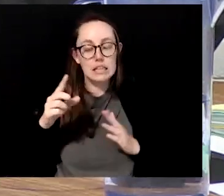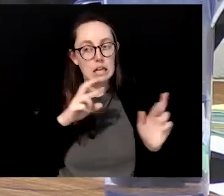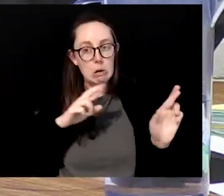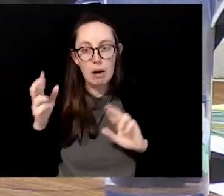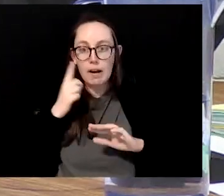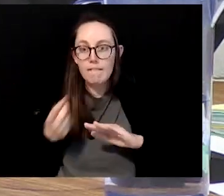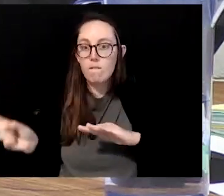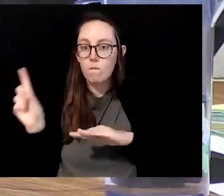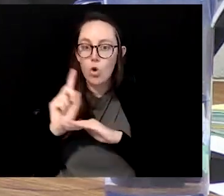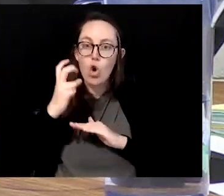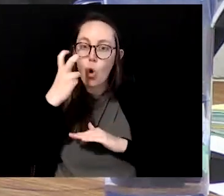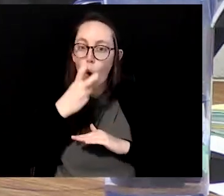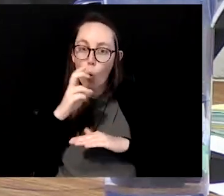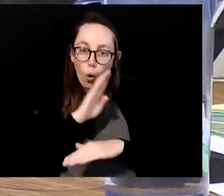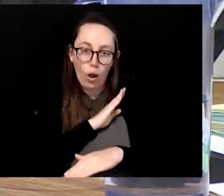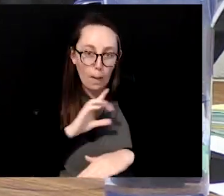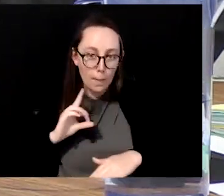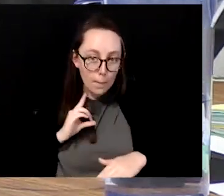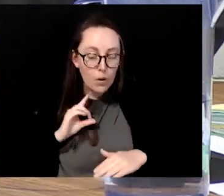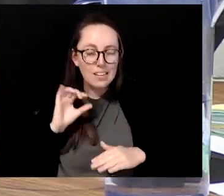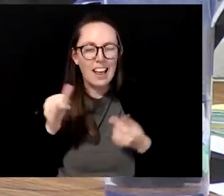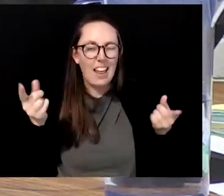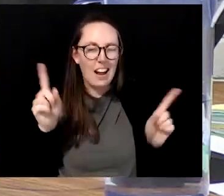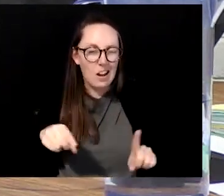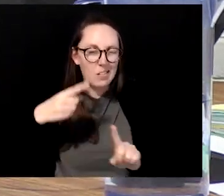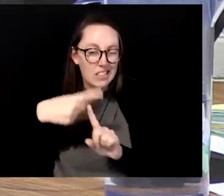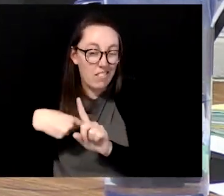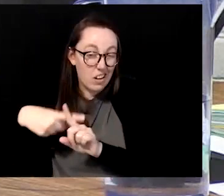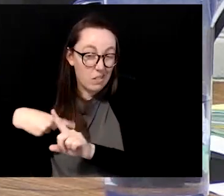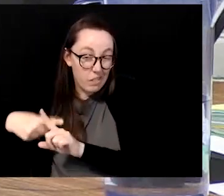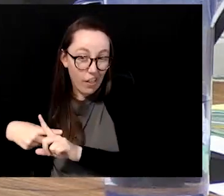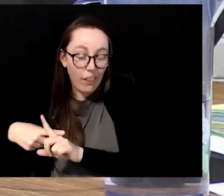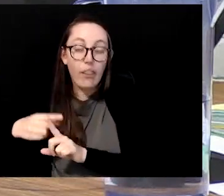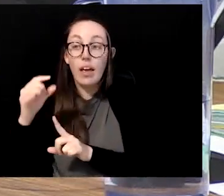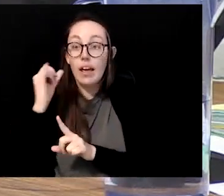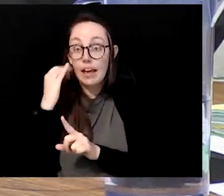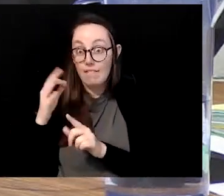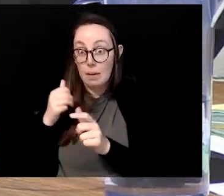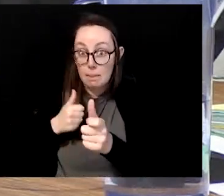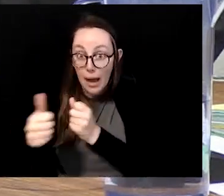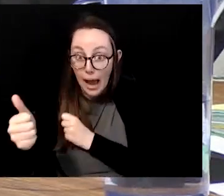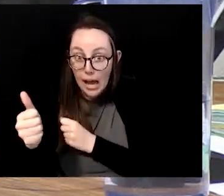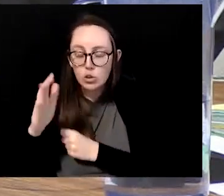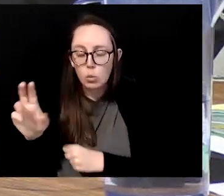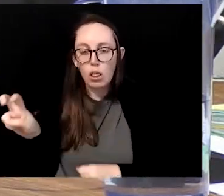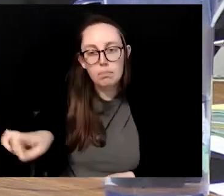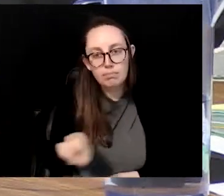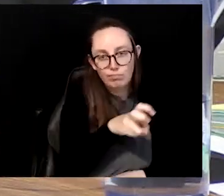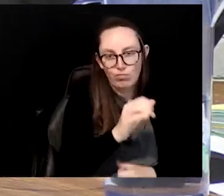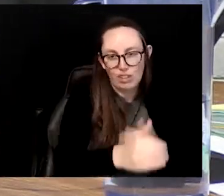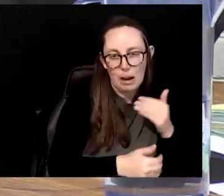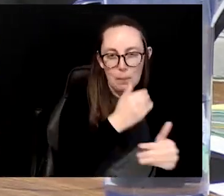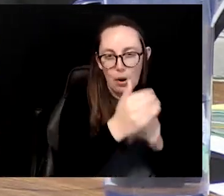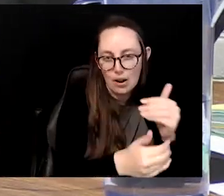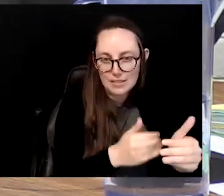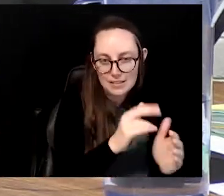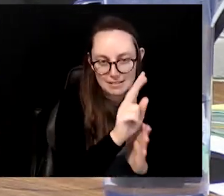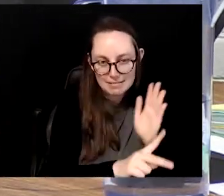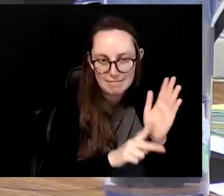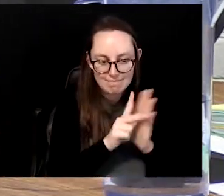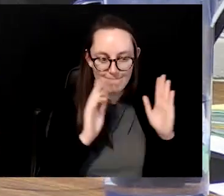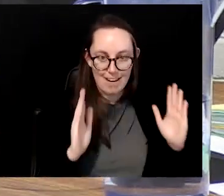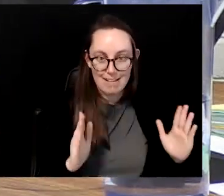then they will also be moving to the processing phase uh Chief Hardy will continue to recruit for the winter Academy as